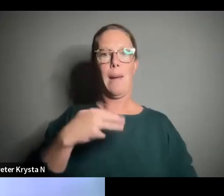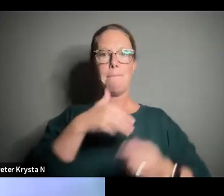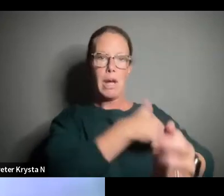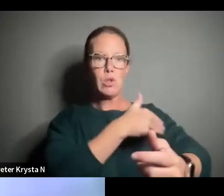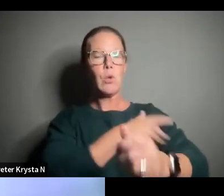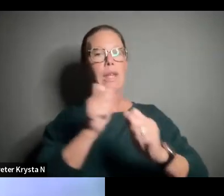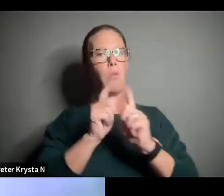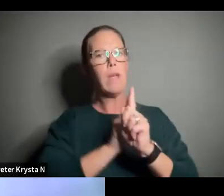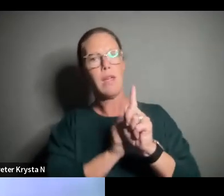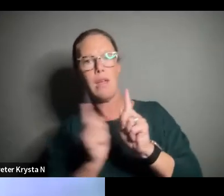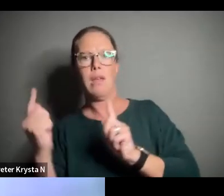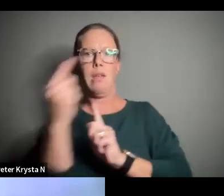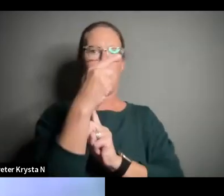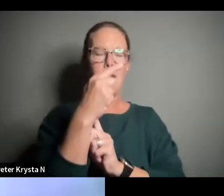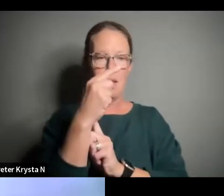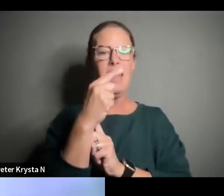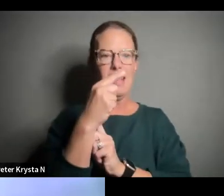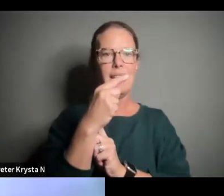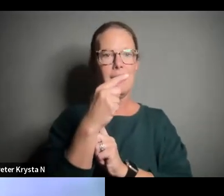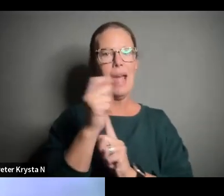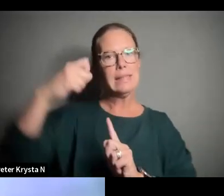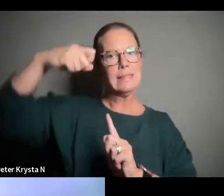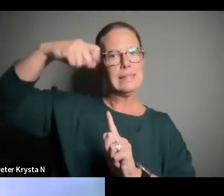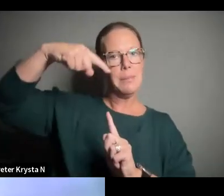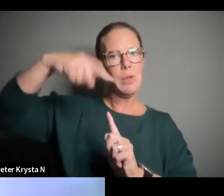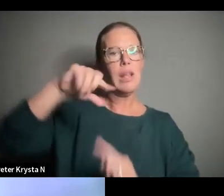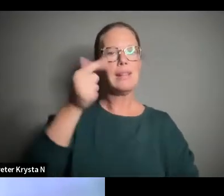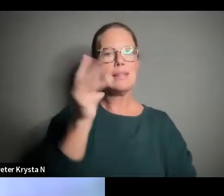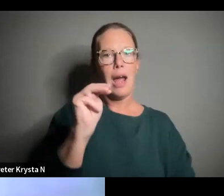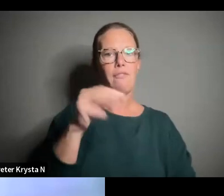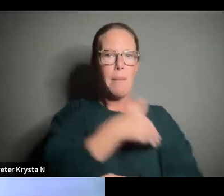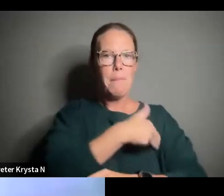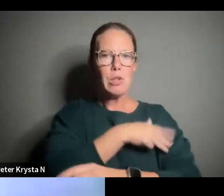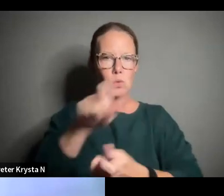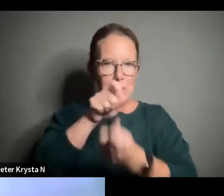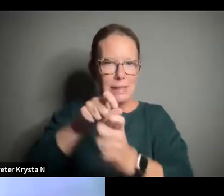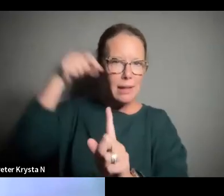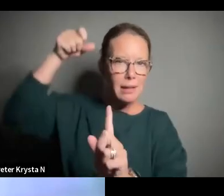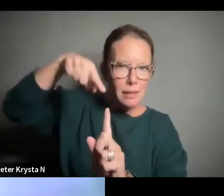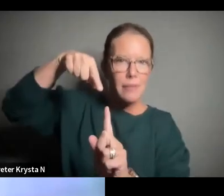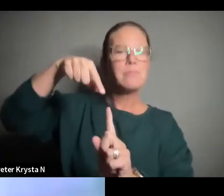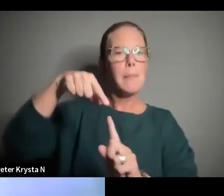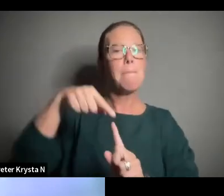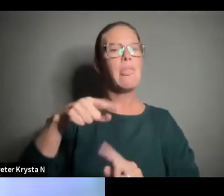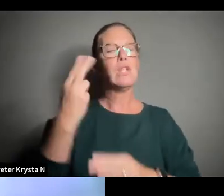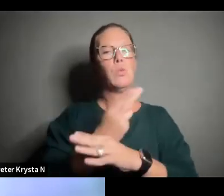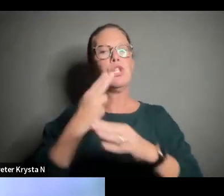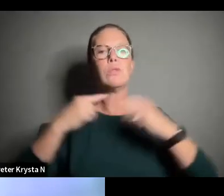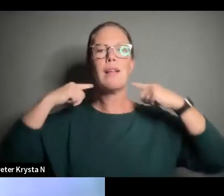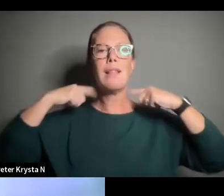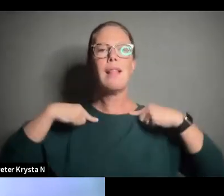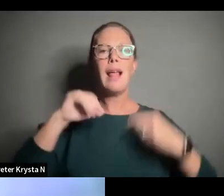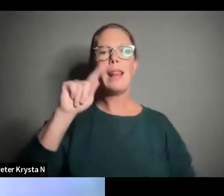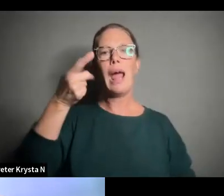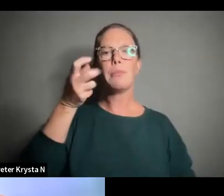bypass that lack of control by stimulating the diaphragm muscle specifically? And we identified doing that laparoscopically. So